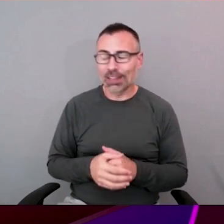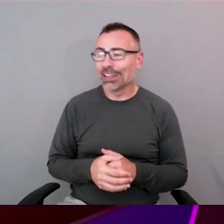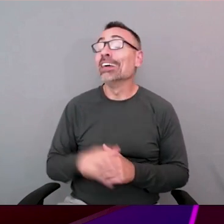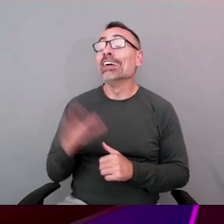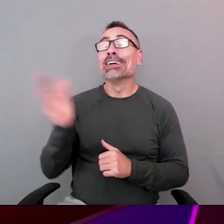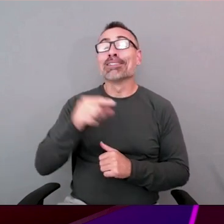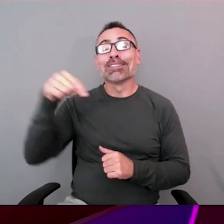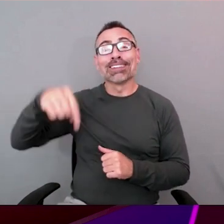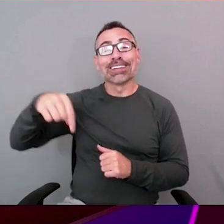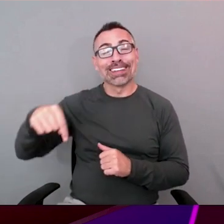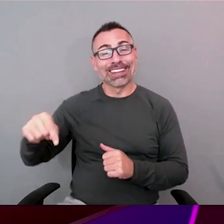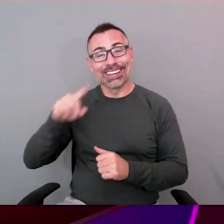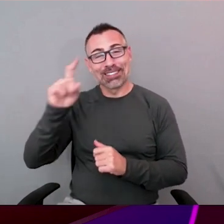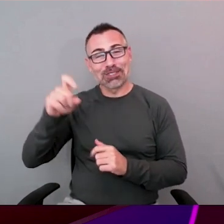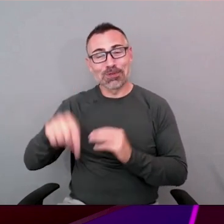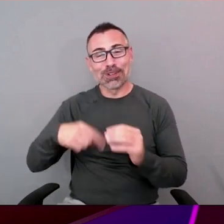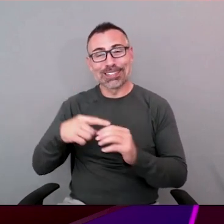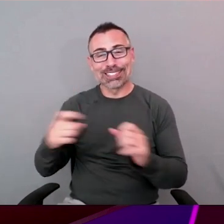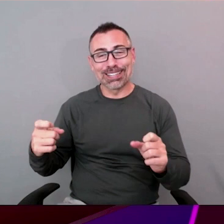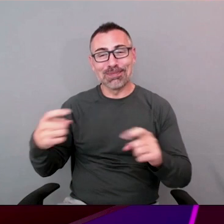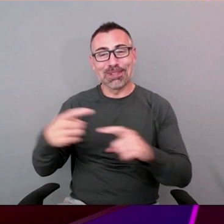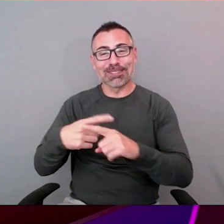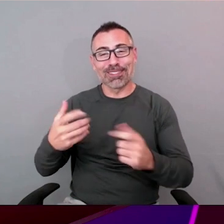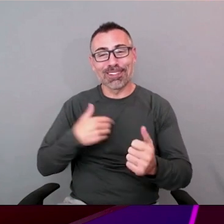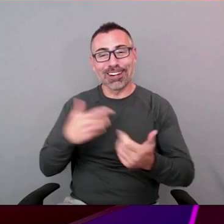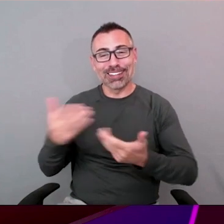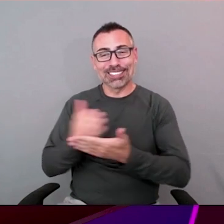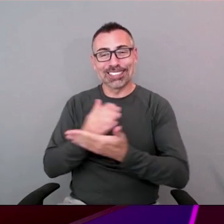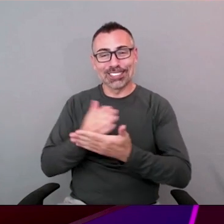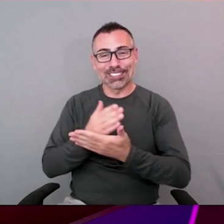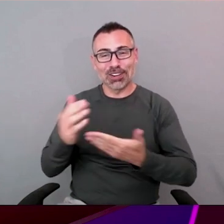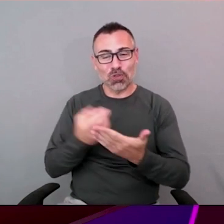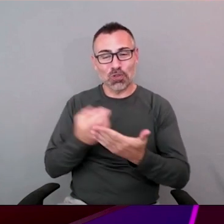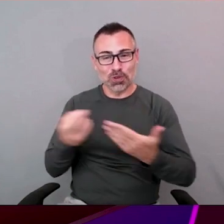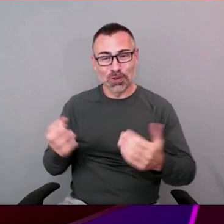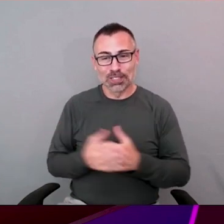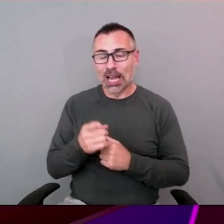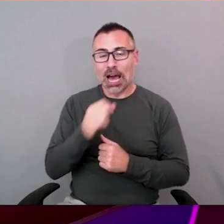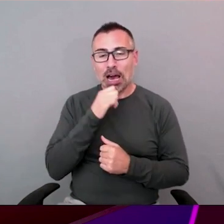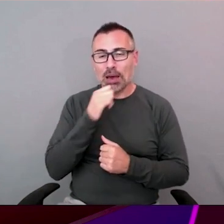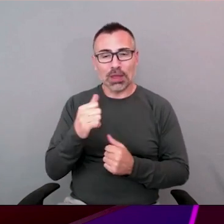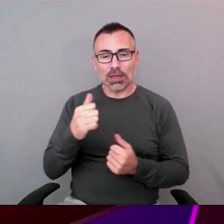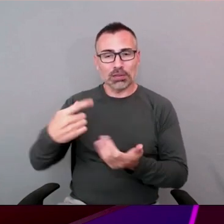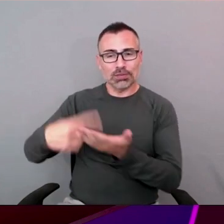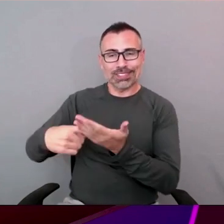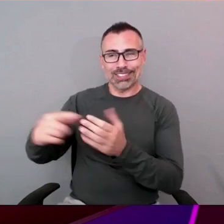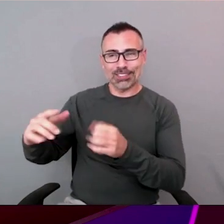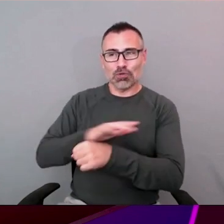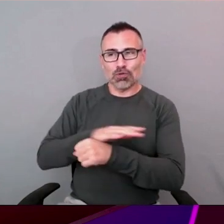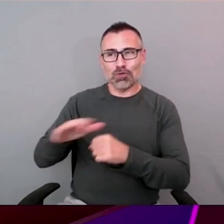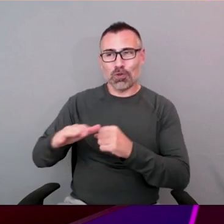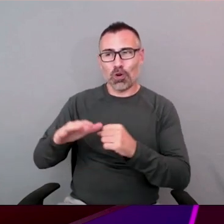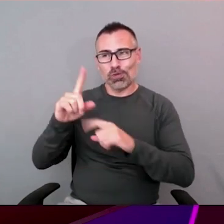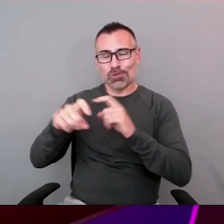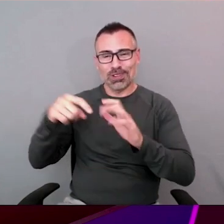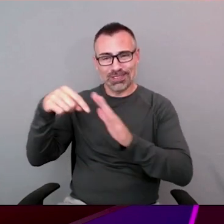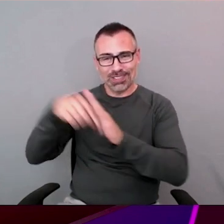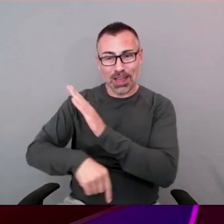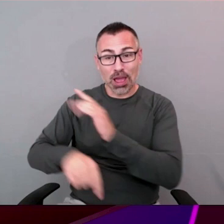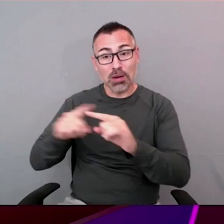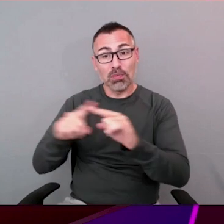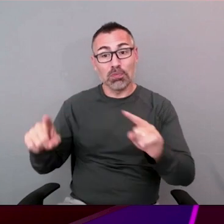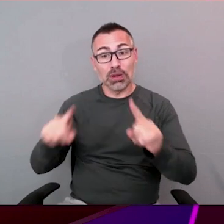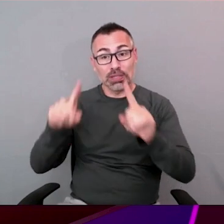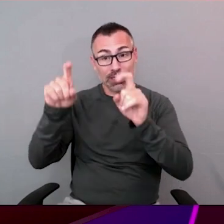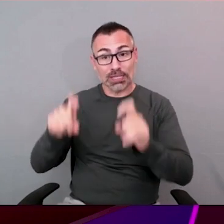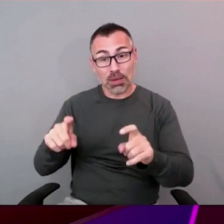cross-origin resource sharing in S3, right? I'm not going to go through the full question here, but On exams, they tend to be multiple choice questions,